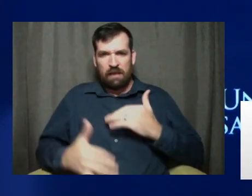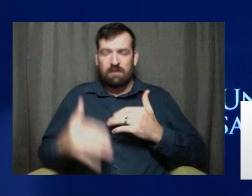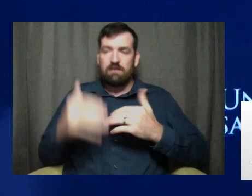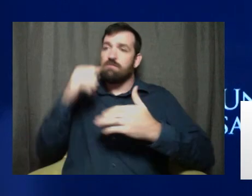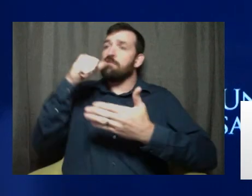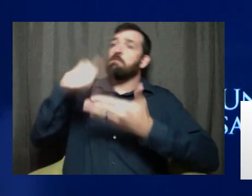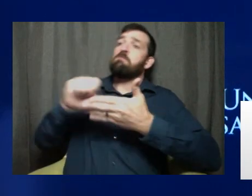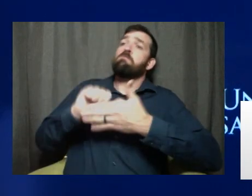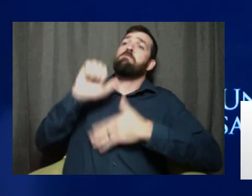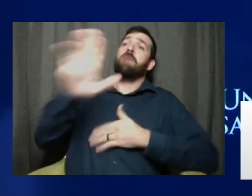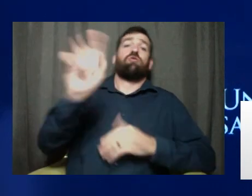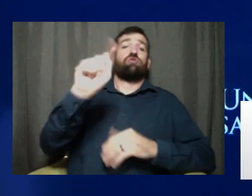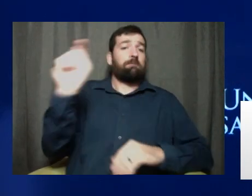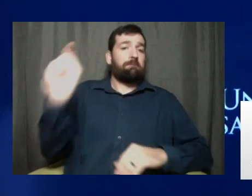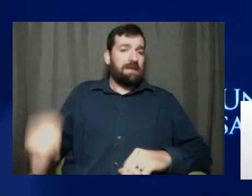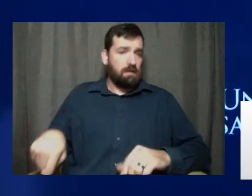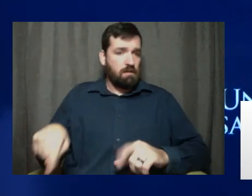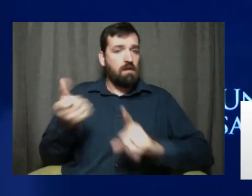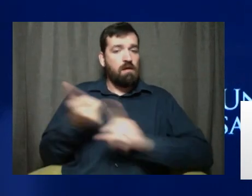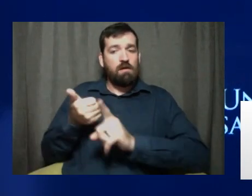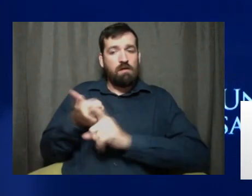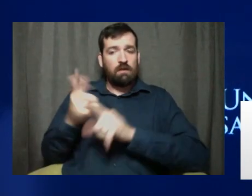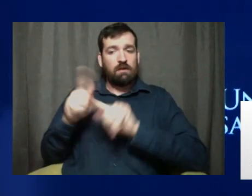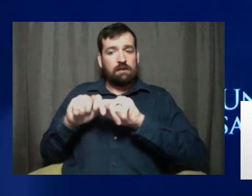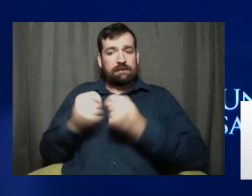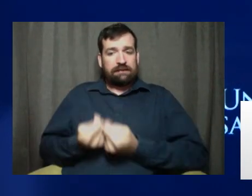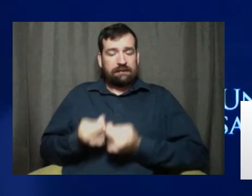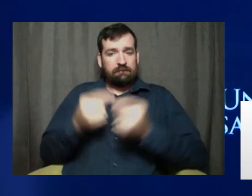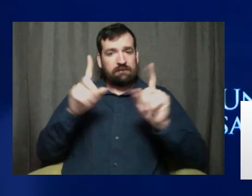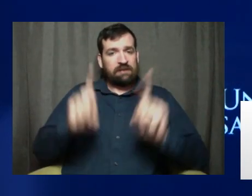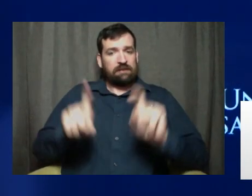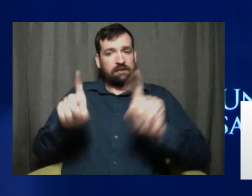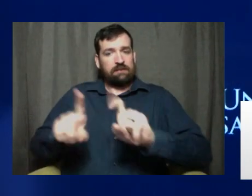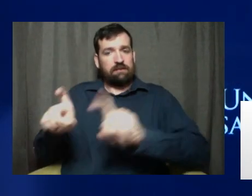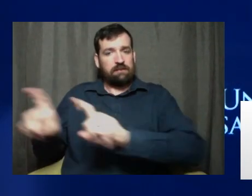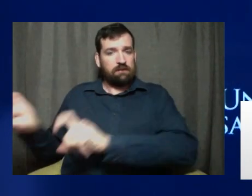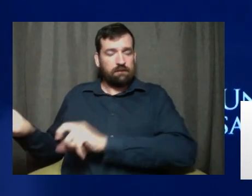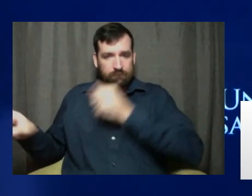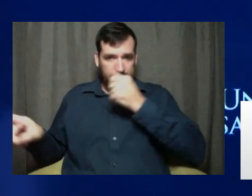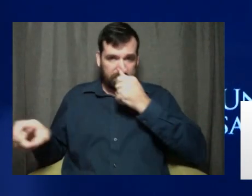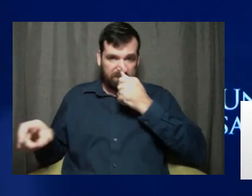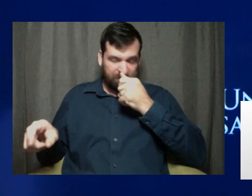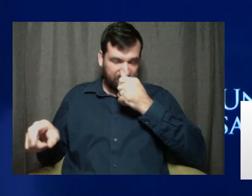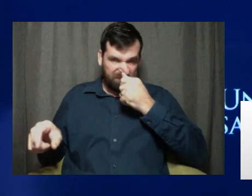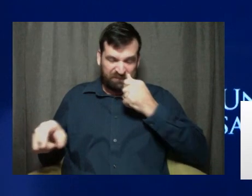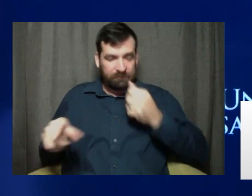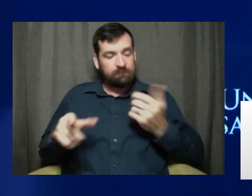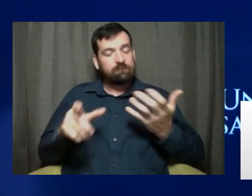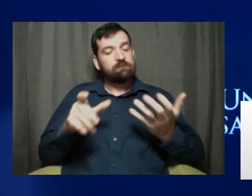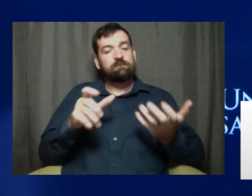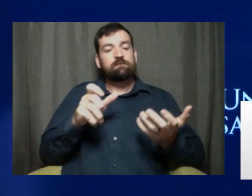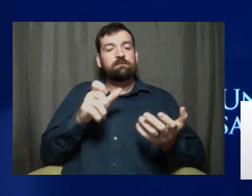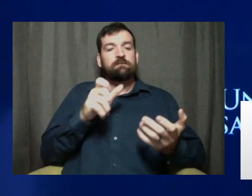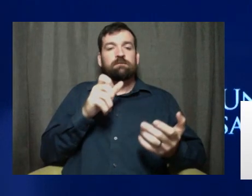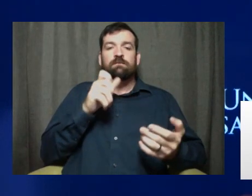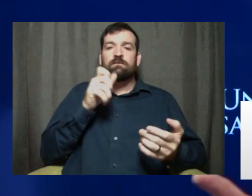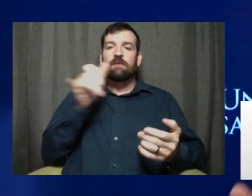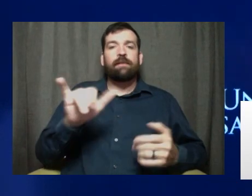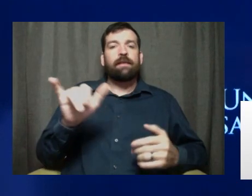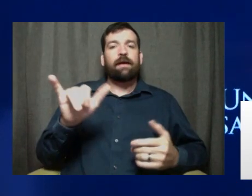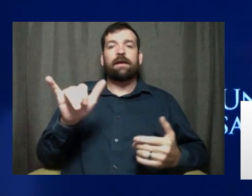and then in Topeka that team starts doing testing. And so this is not necessarily a situation where it's